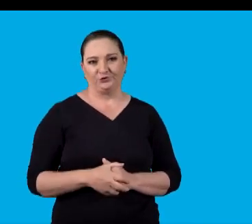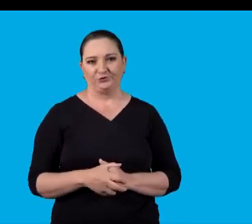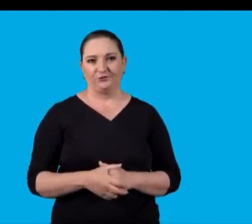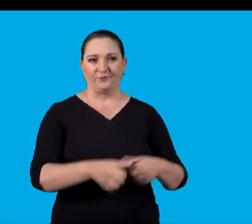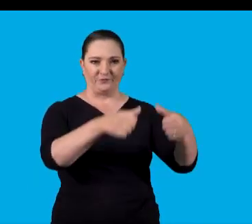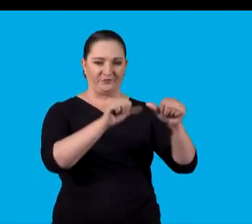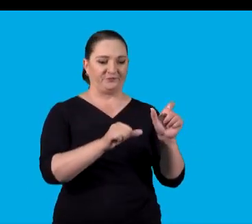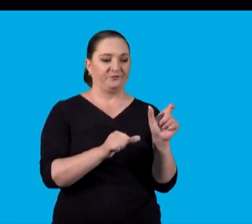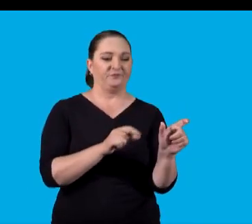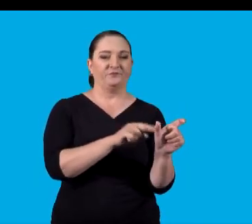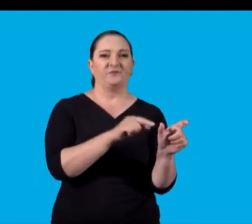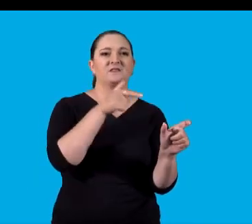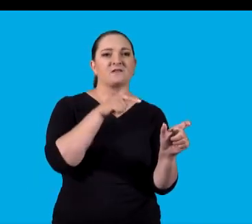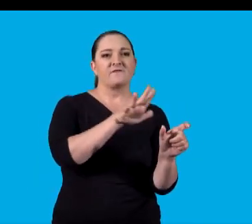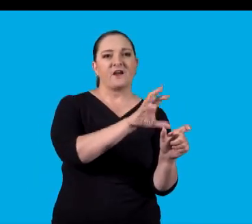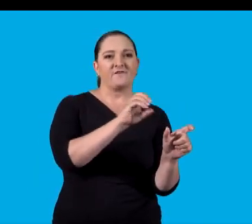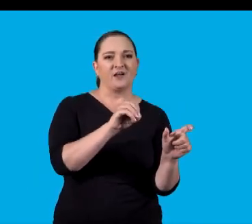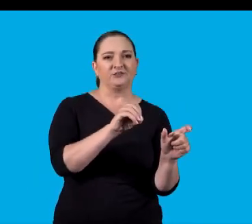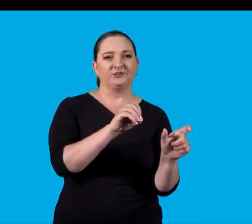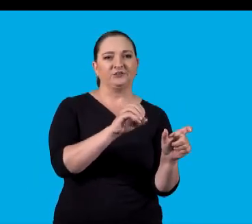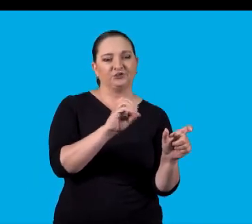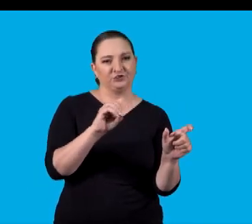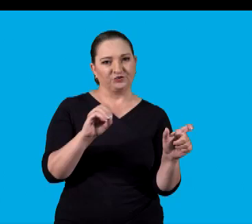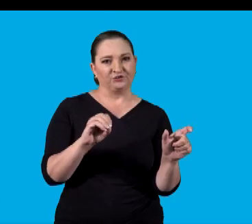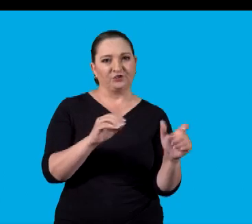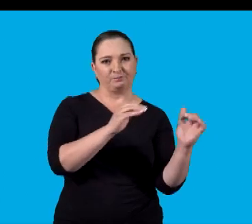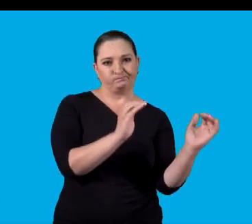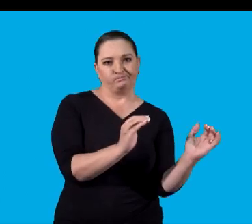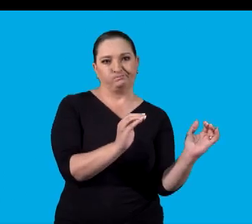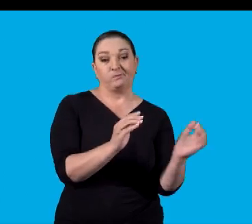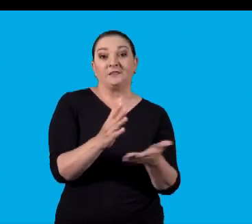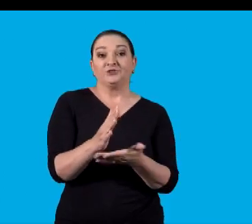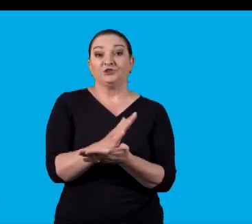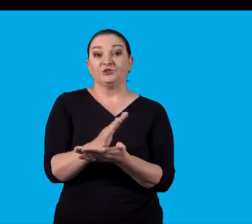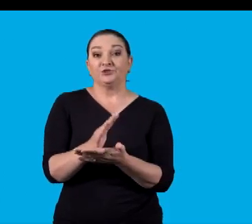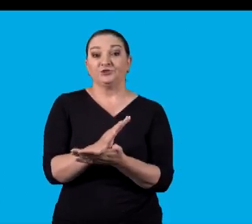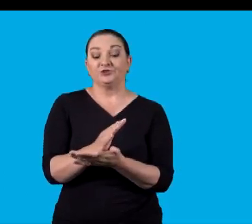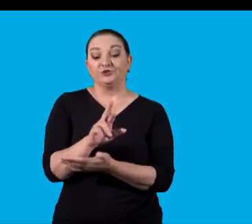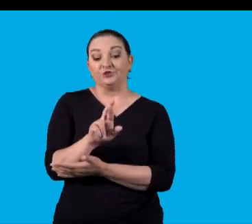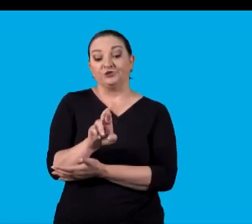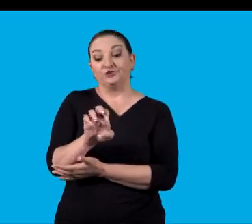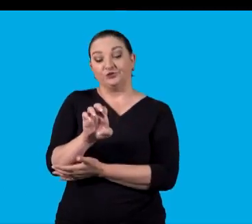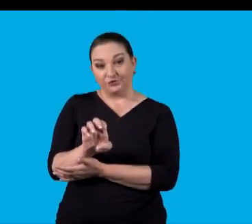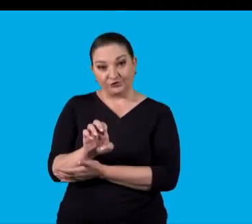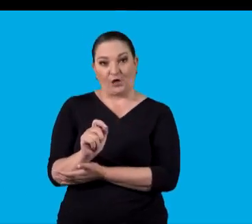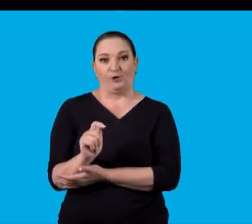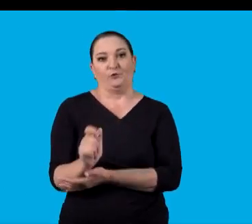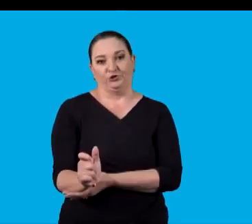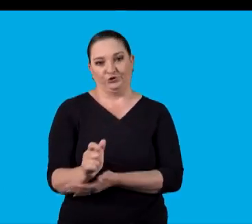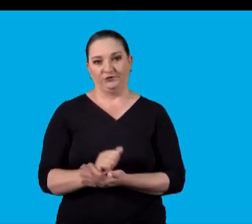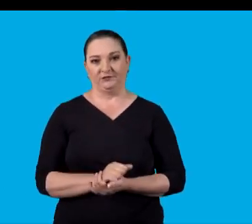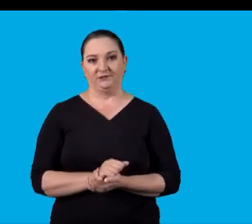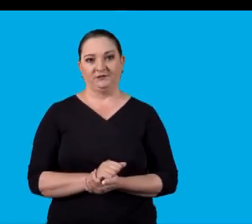So I'll come here, then I'll say 500,000 shares are repurchased. All right, so these